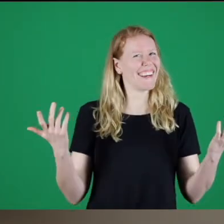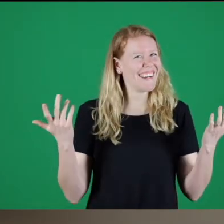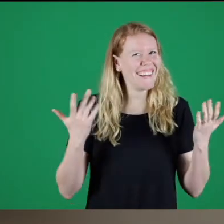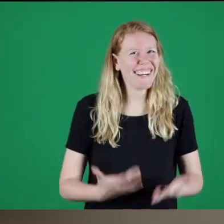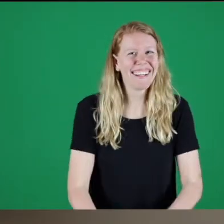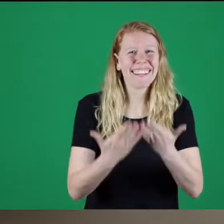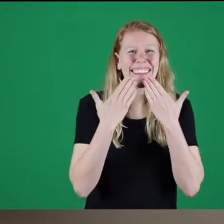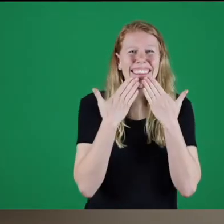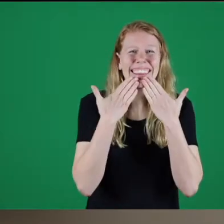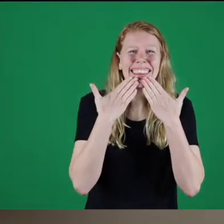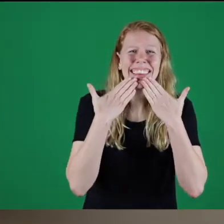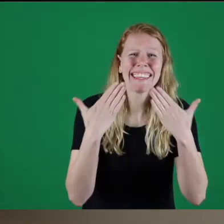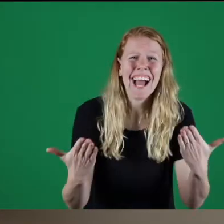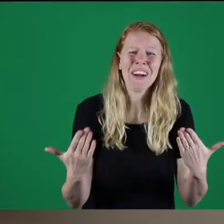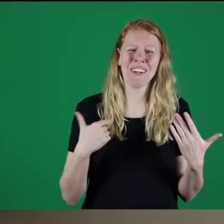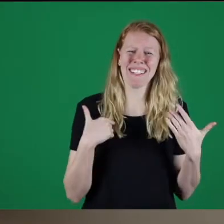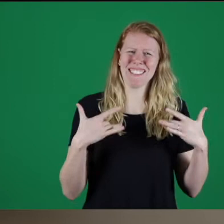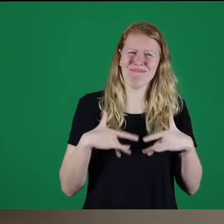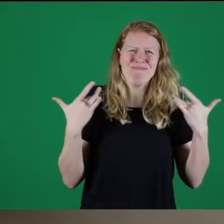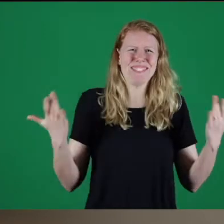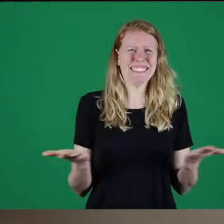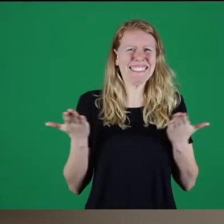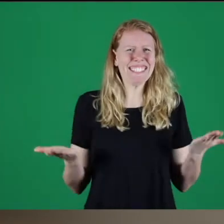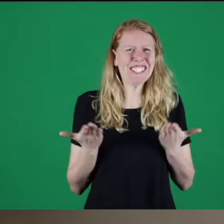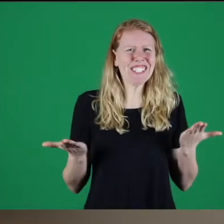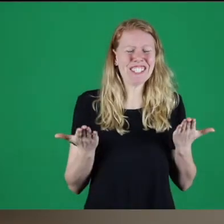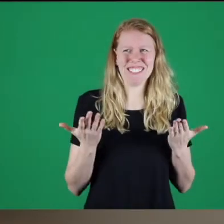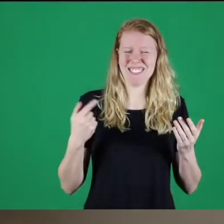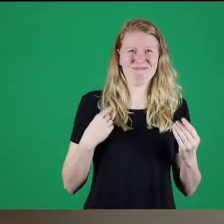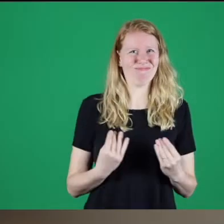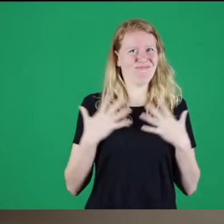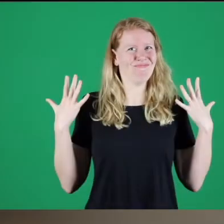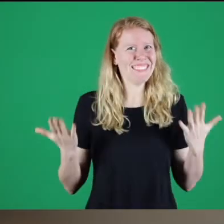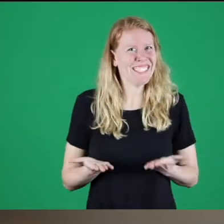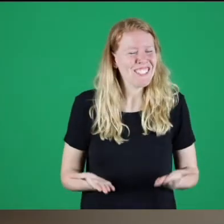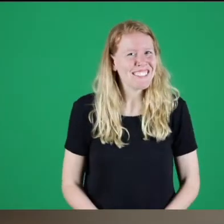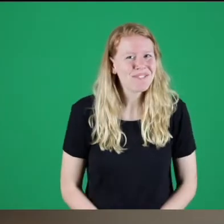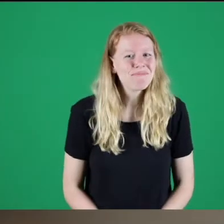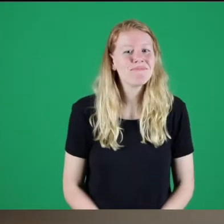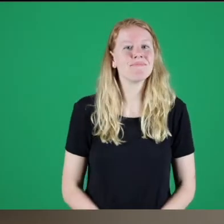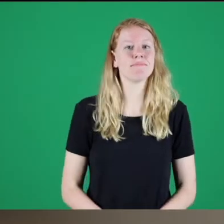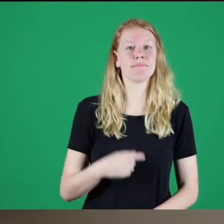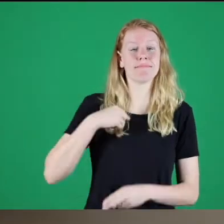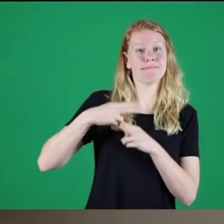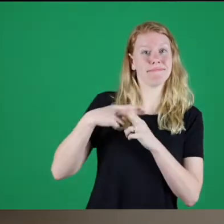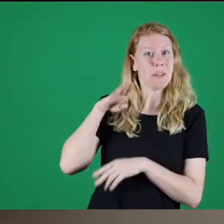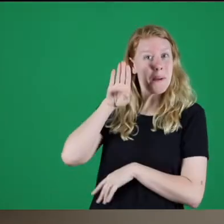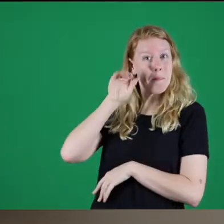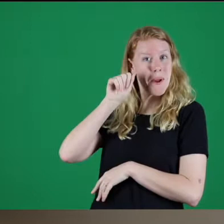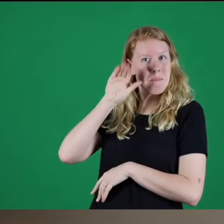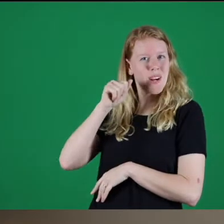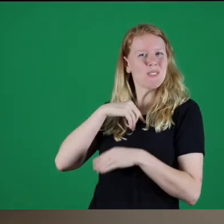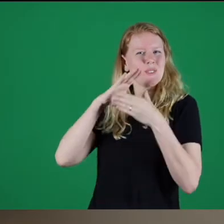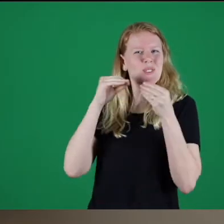Oh, I want to thank you, one and all, for honoring me with your presence today. I am Baba the Storyteller,